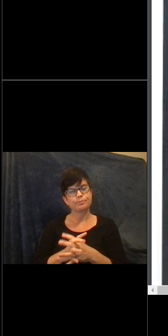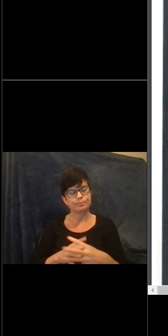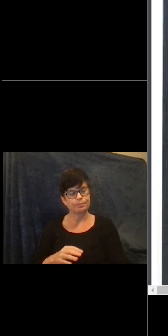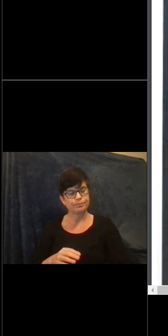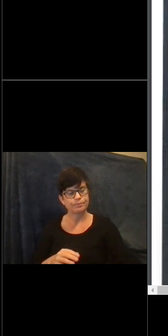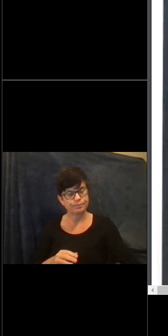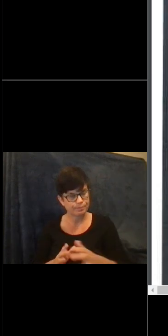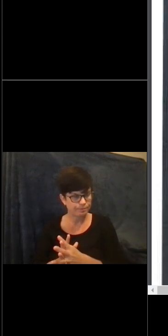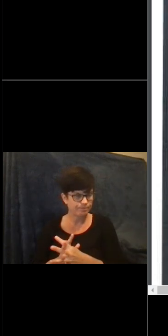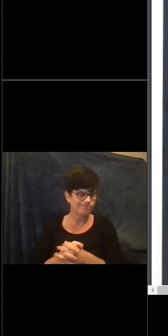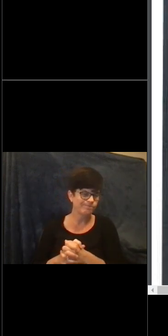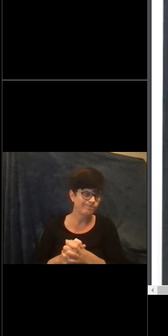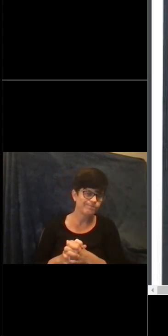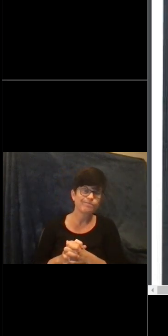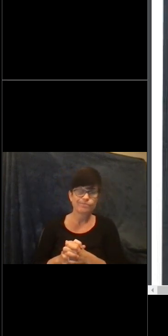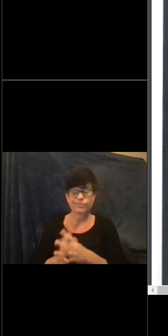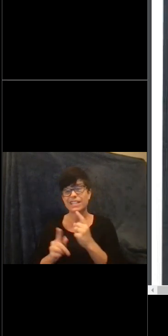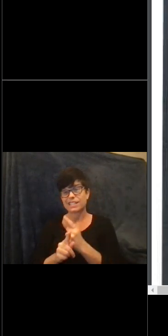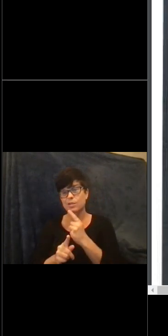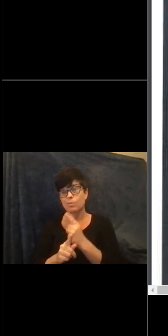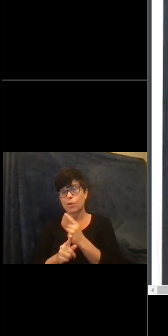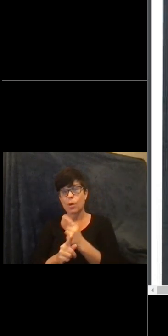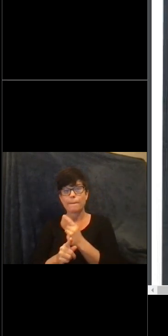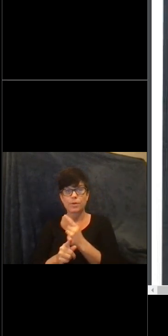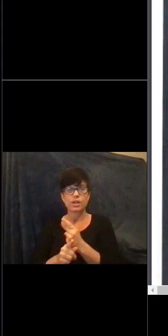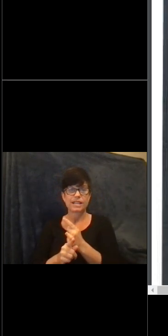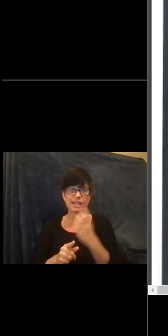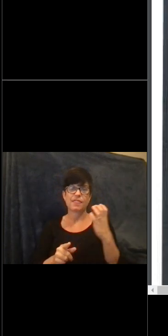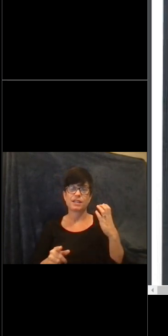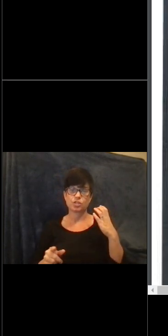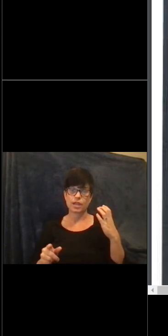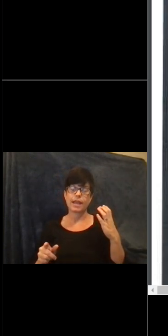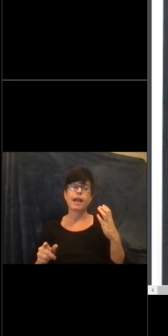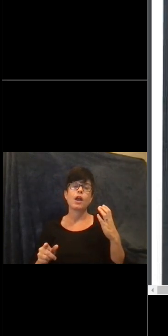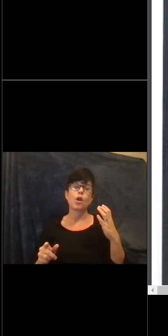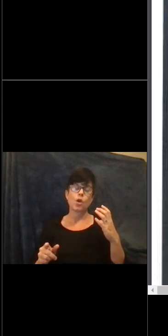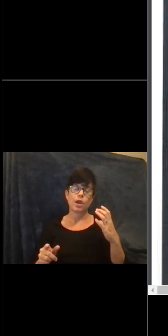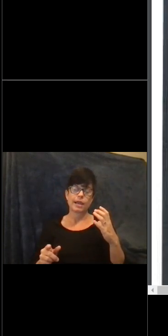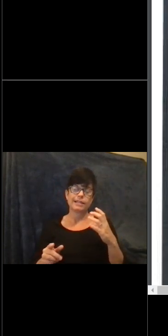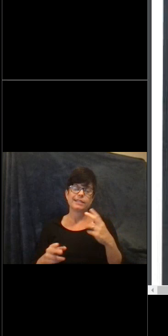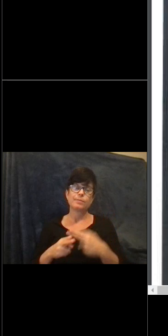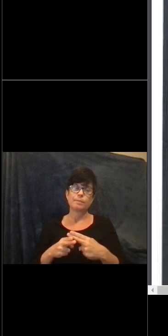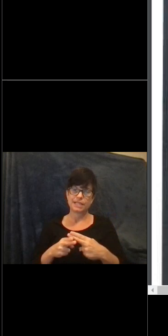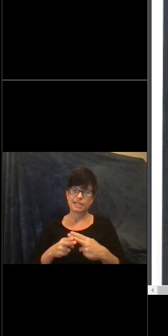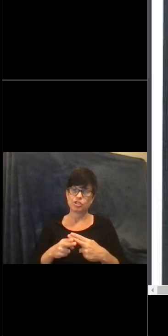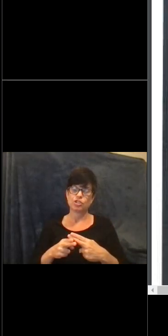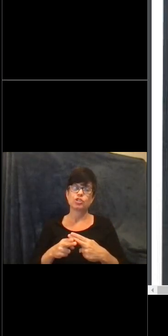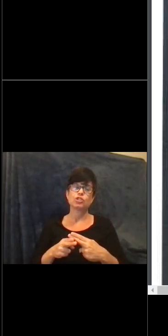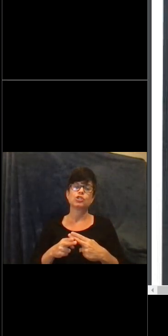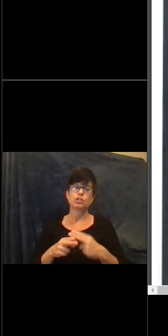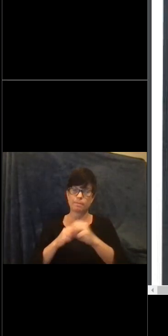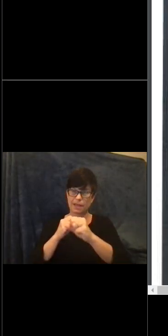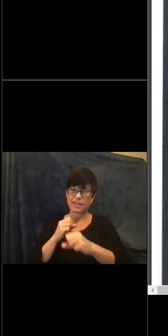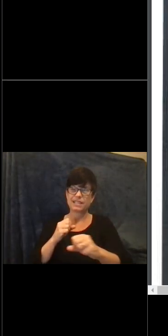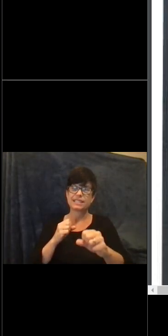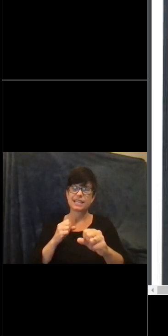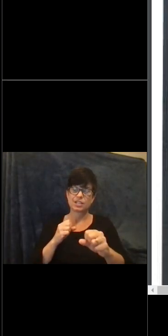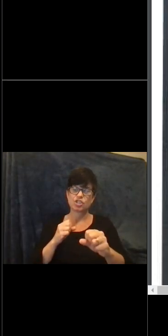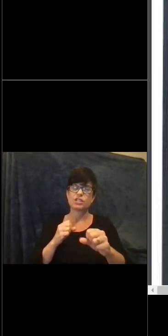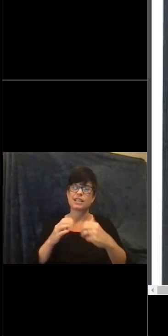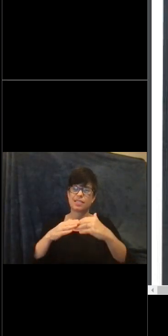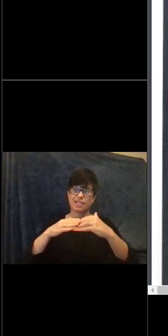It's appropriate, I guess, as the chair is mentioning, that to potentially make the extension shorter, less than a